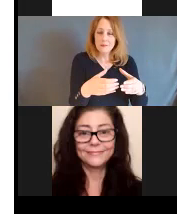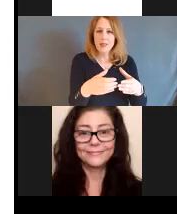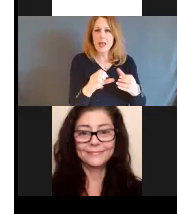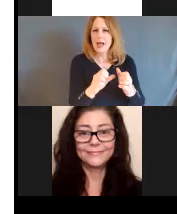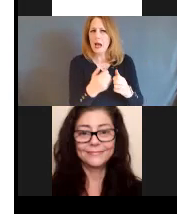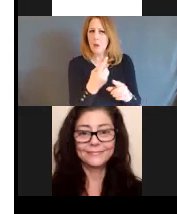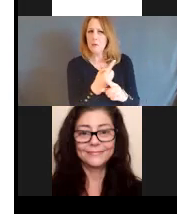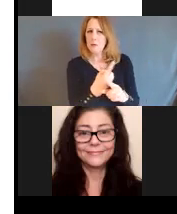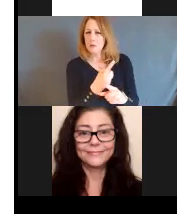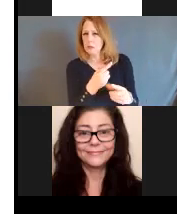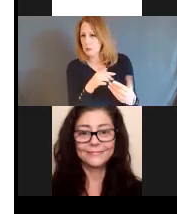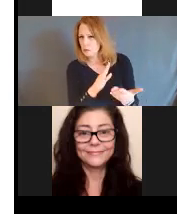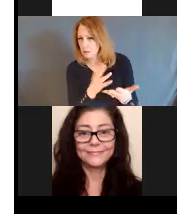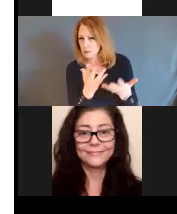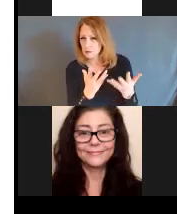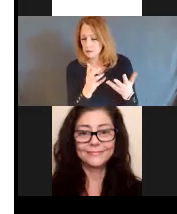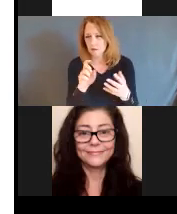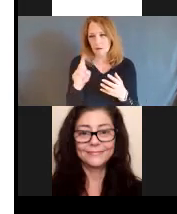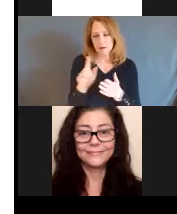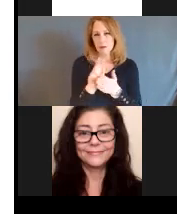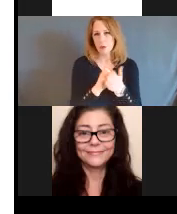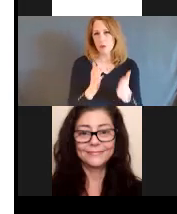address all that stuff.